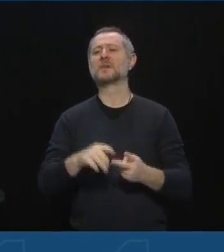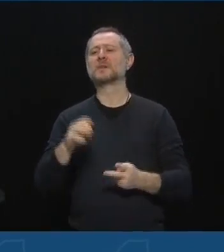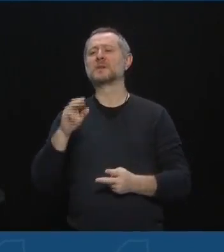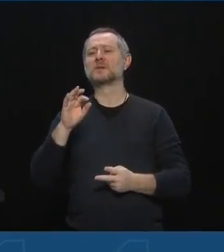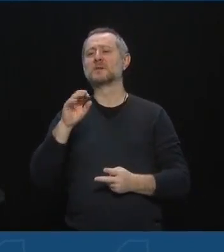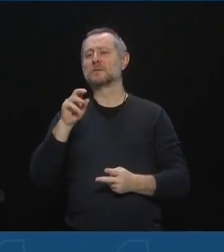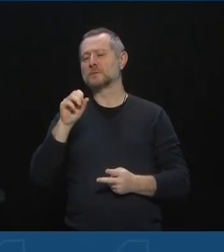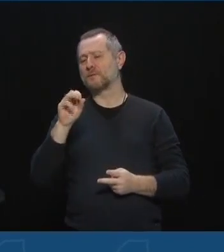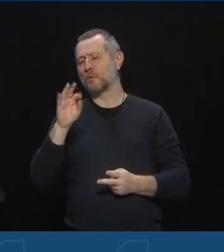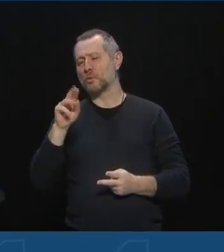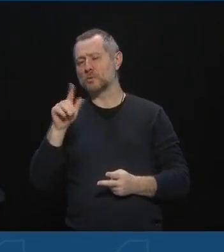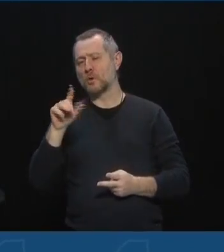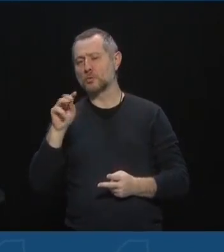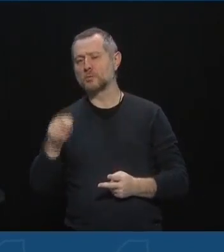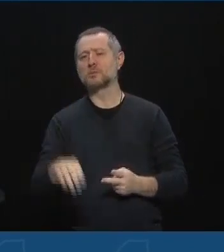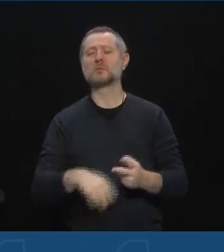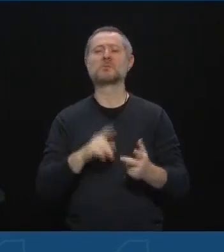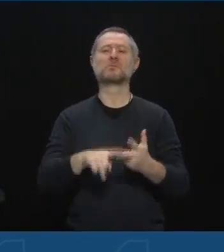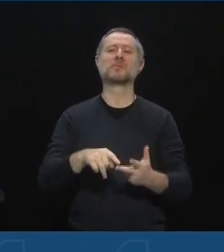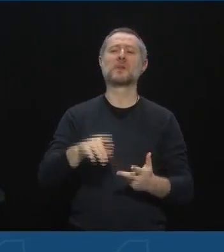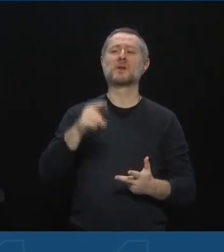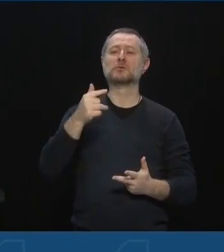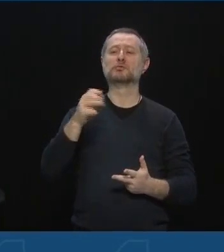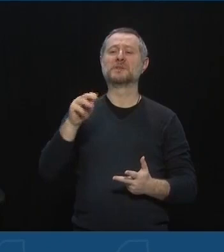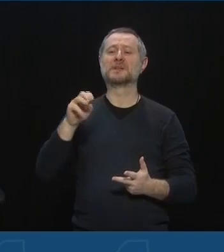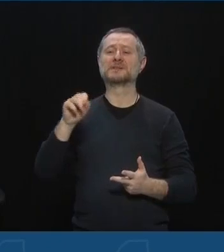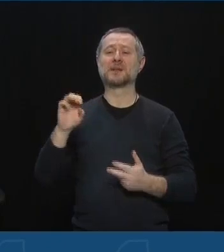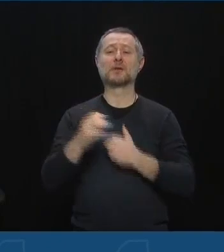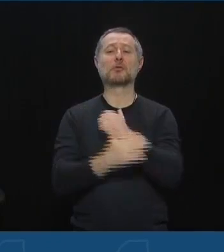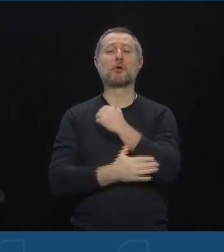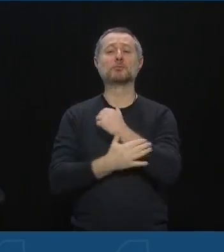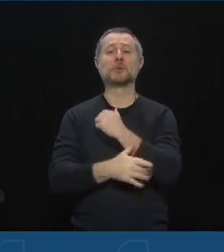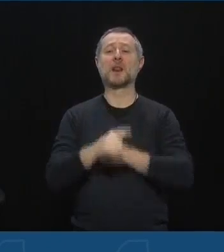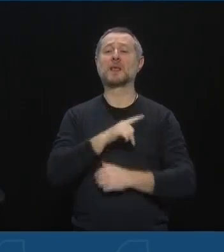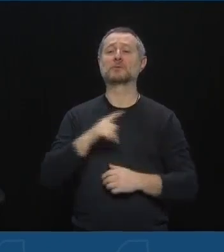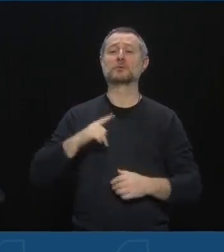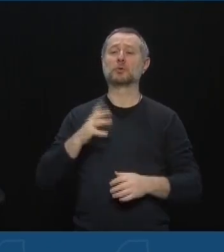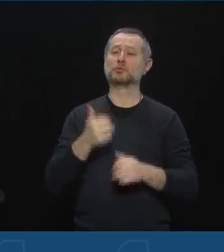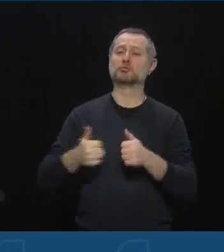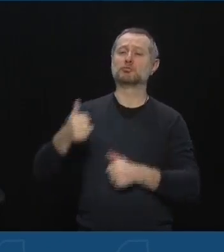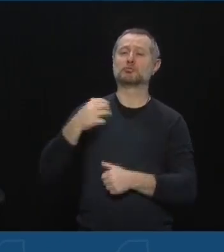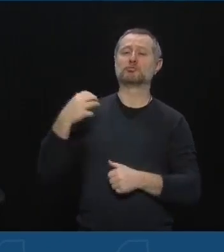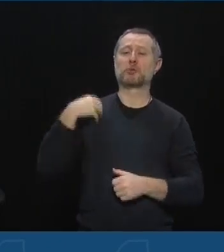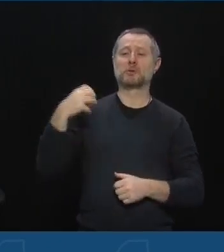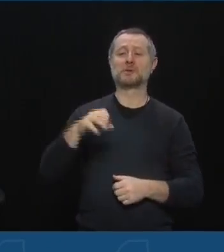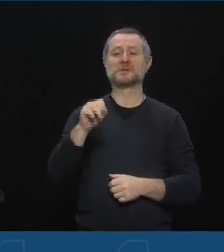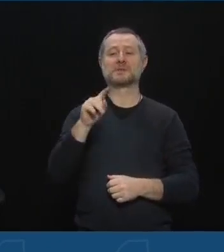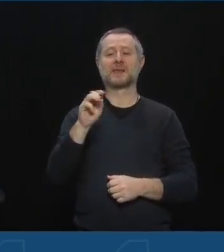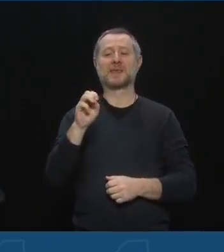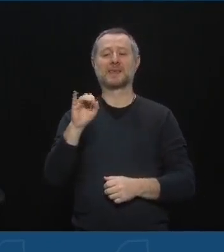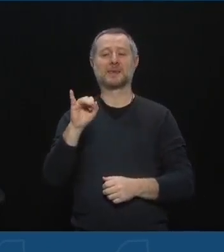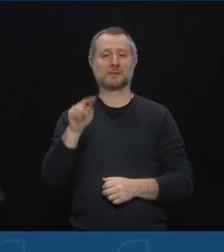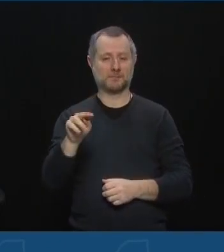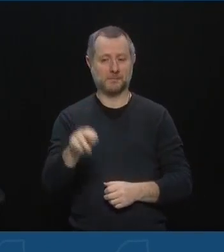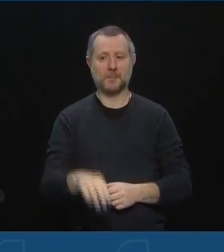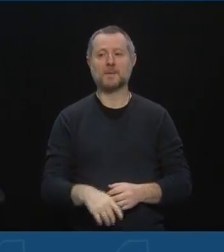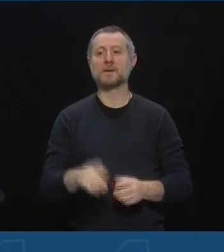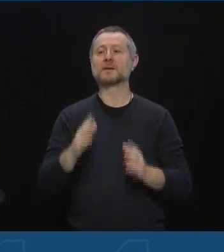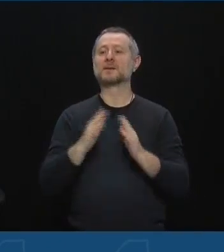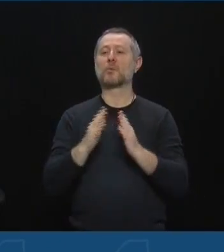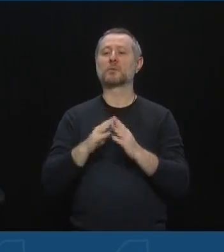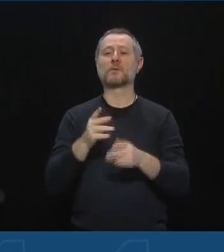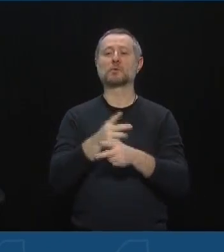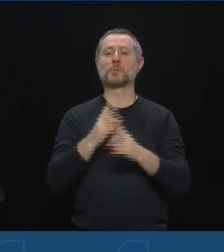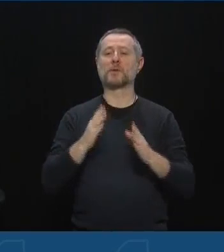Simmons, Genesee County Legislature Chair Rochelle Stein, Town Supervisor Steve Schultz of